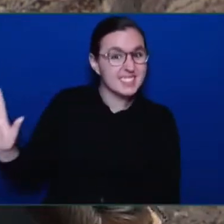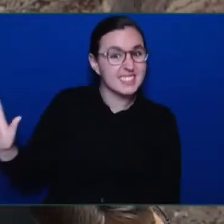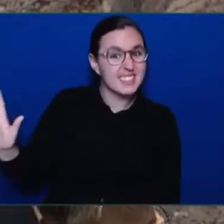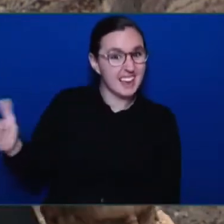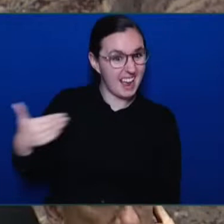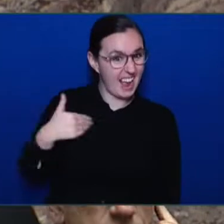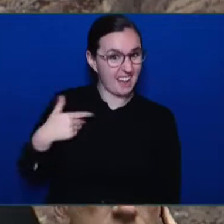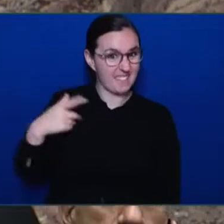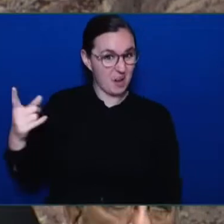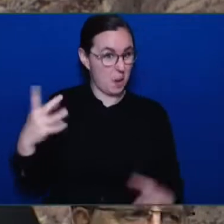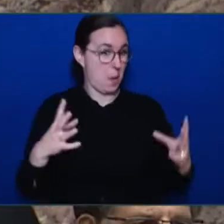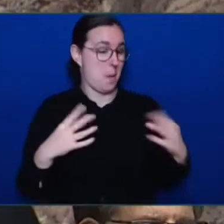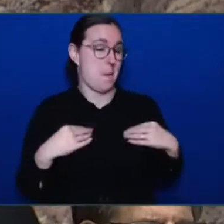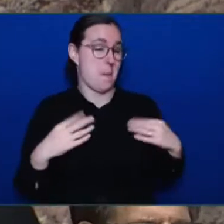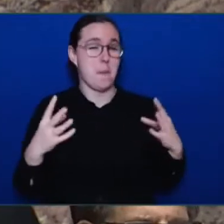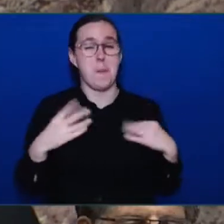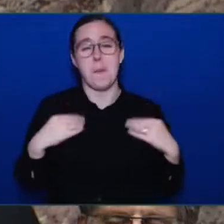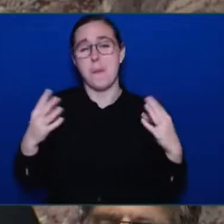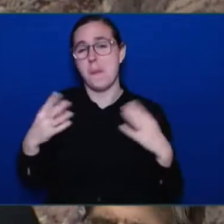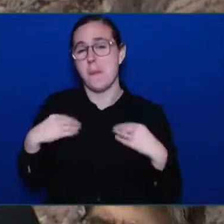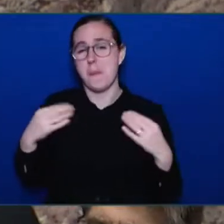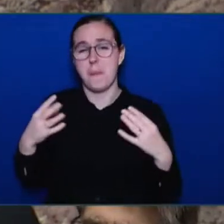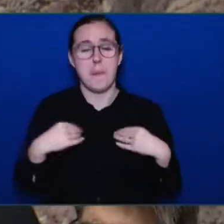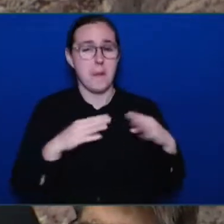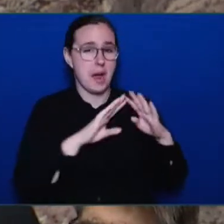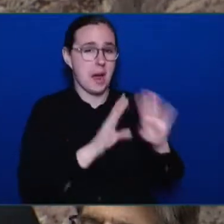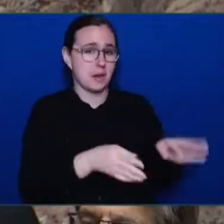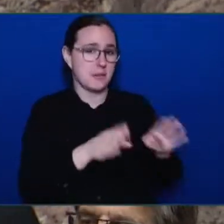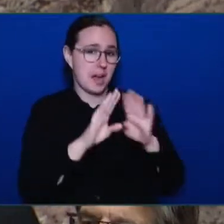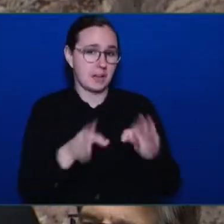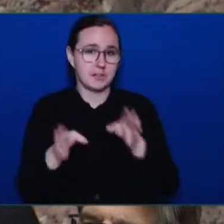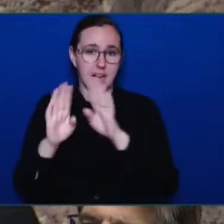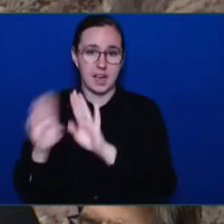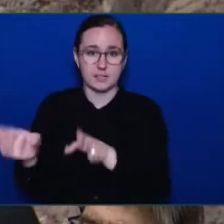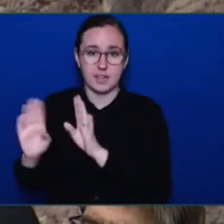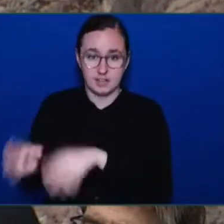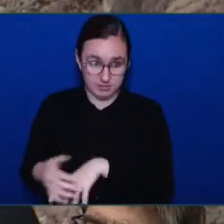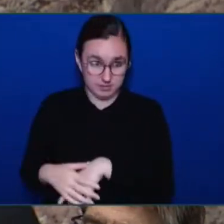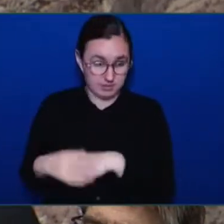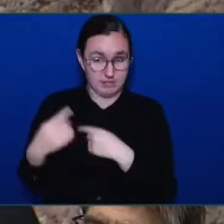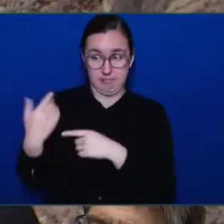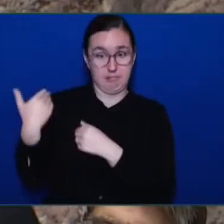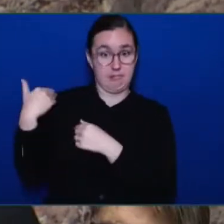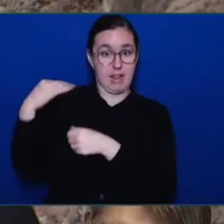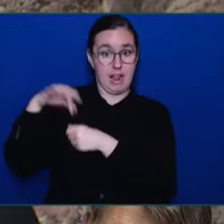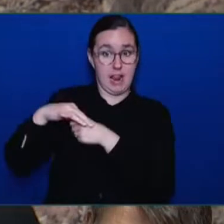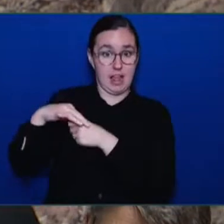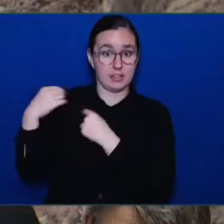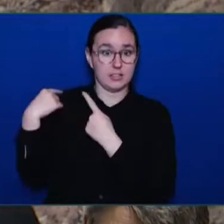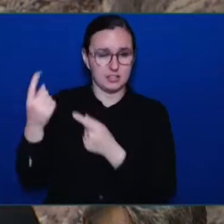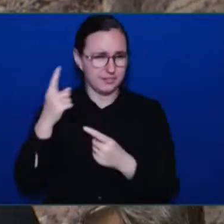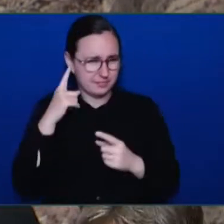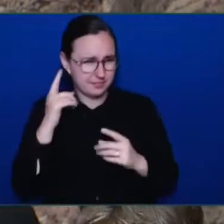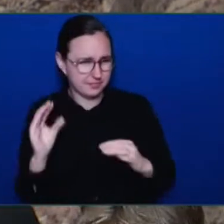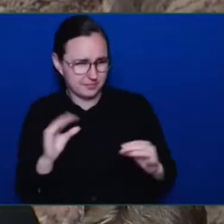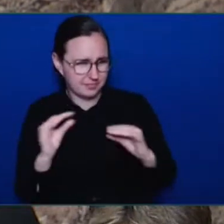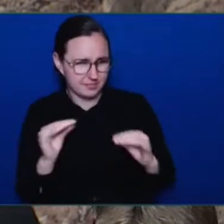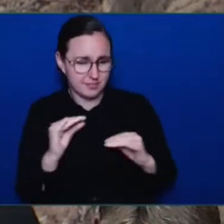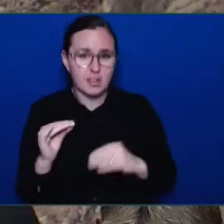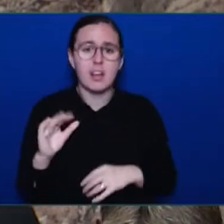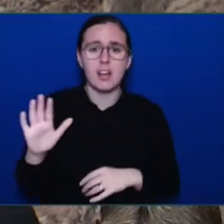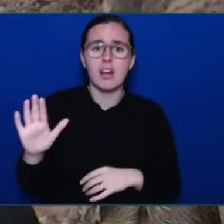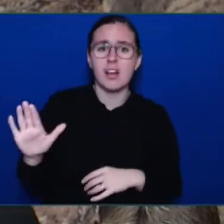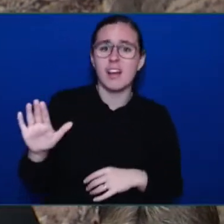might want to hear this. This is really exciting. You can talk about this amongst your caucus and all your real estate holdings later if you'd